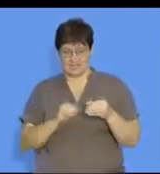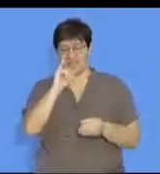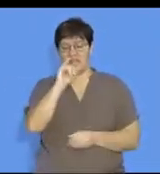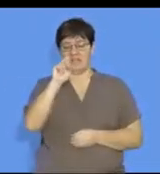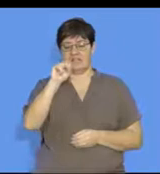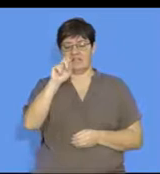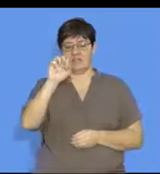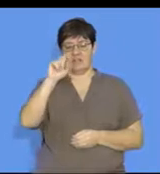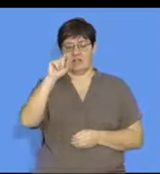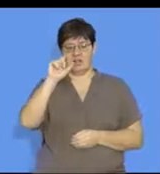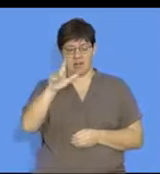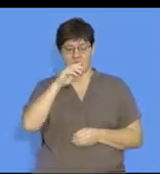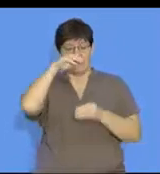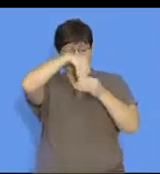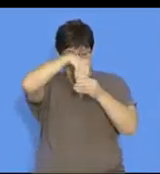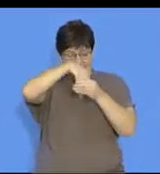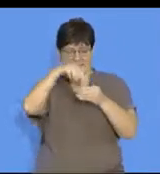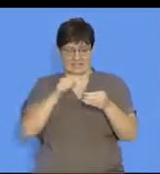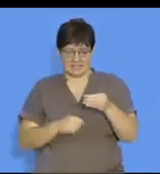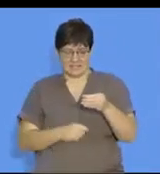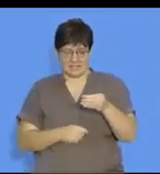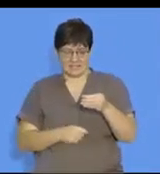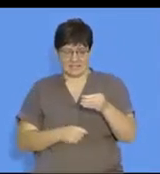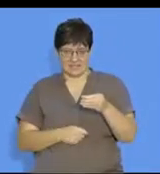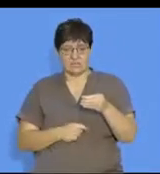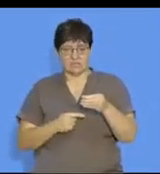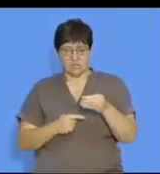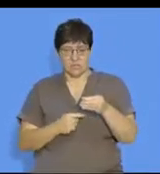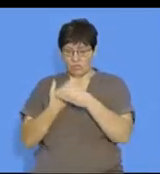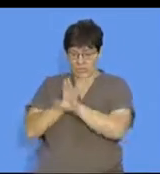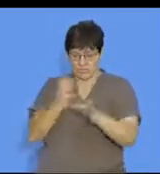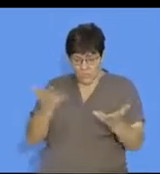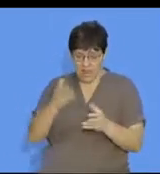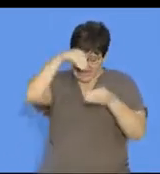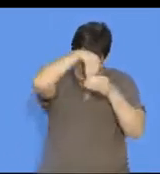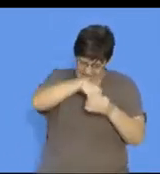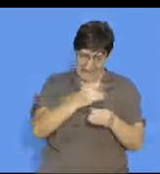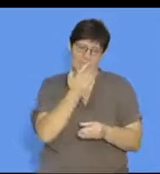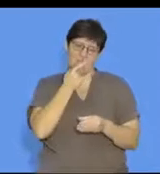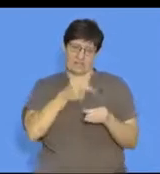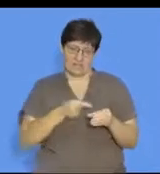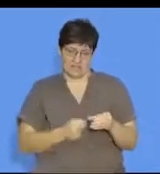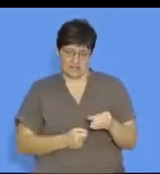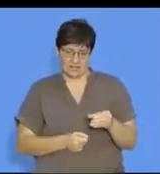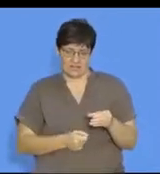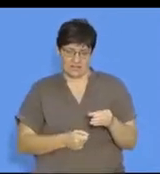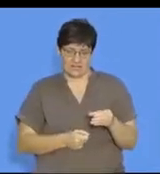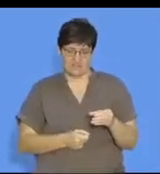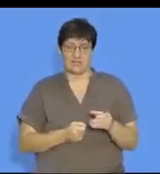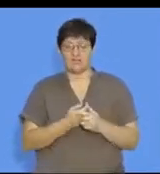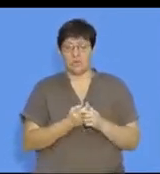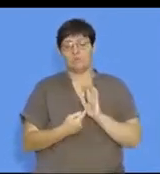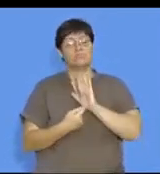internal suggests that this resistance is inside the source or the battery. So the symbol for internal